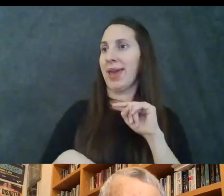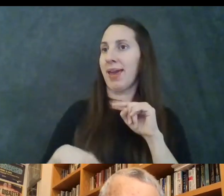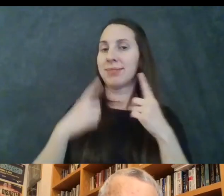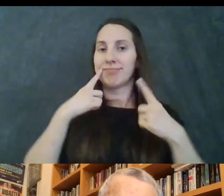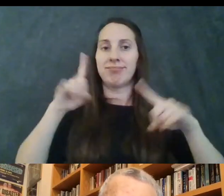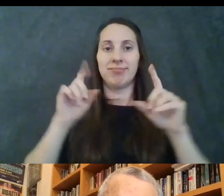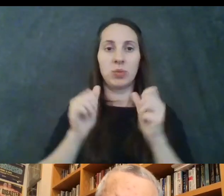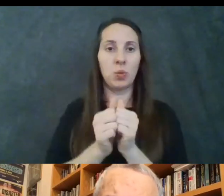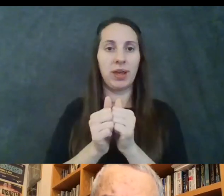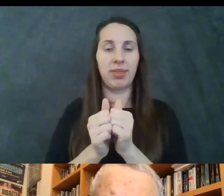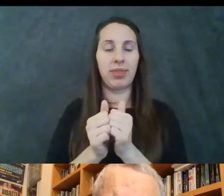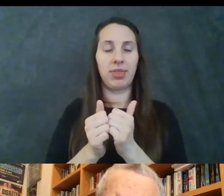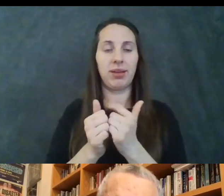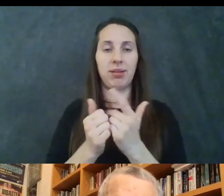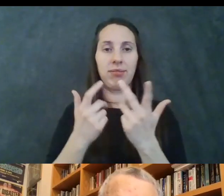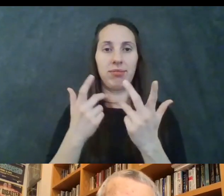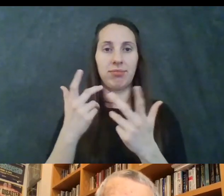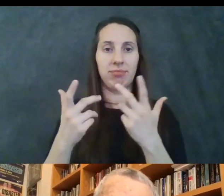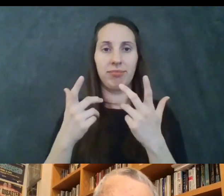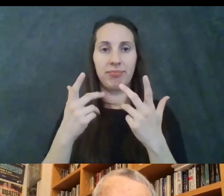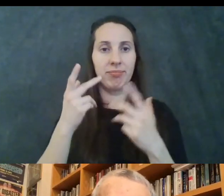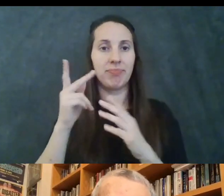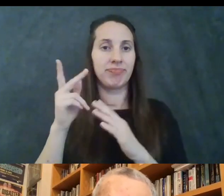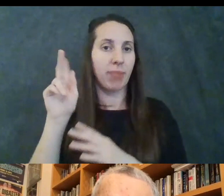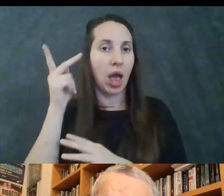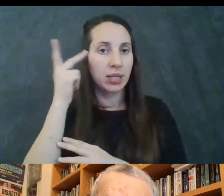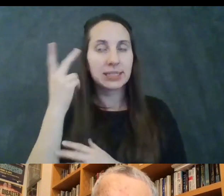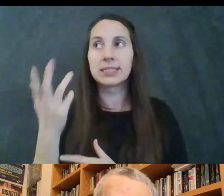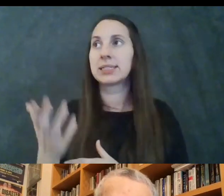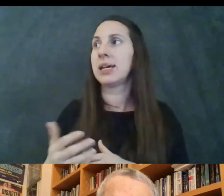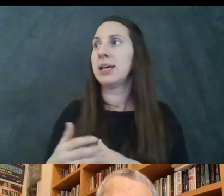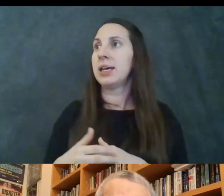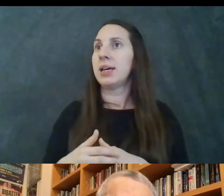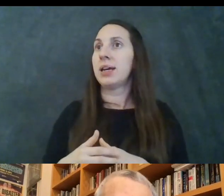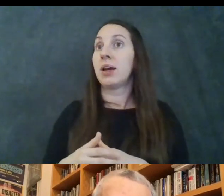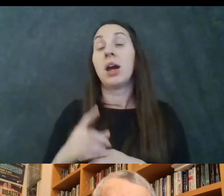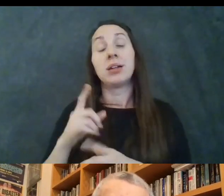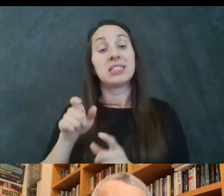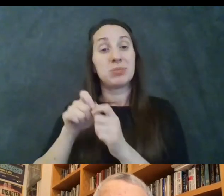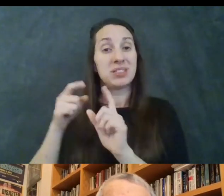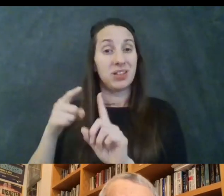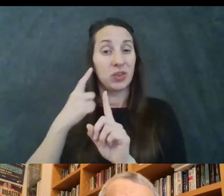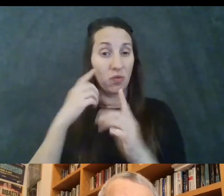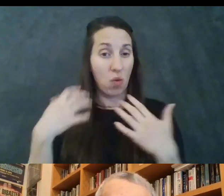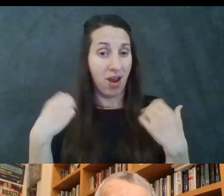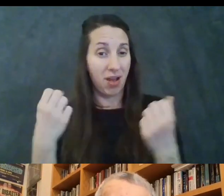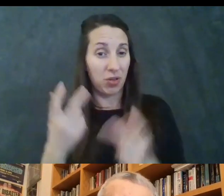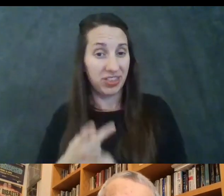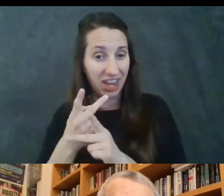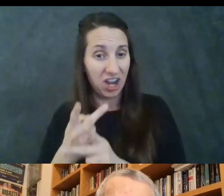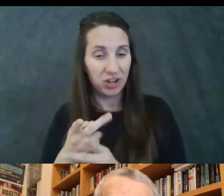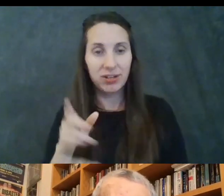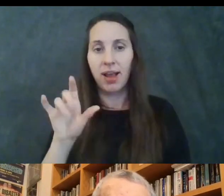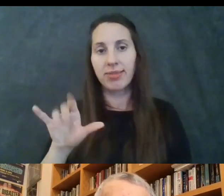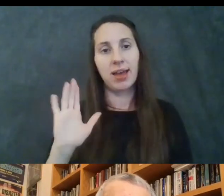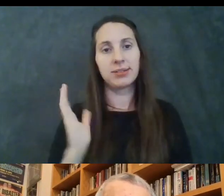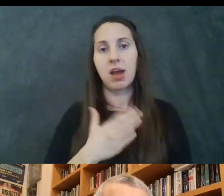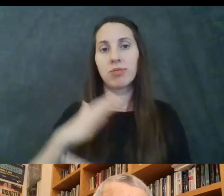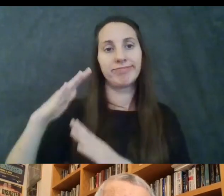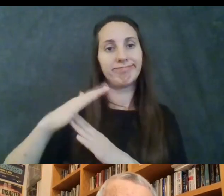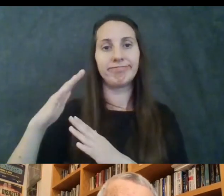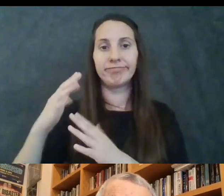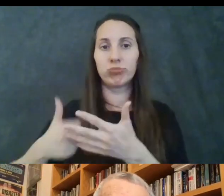on healthcare, which was their highest priority, and could not, you know, reach people,